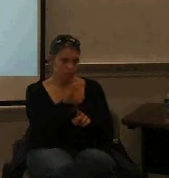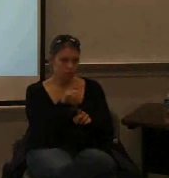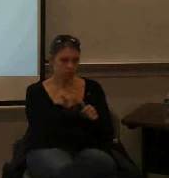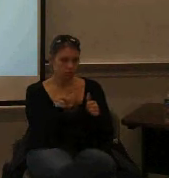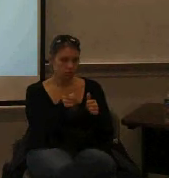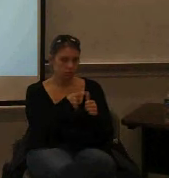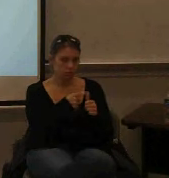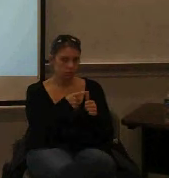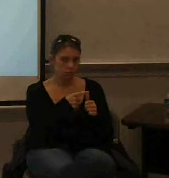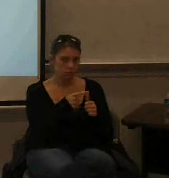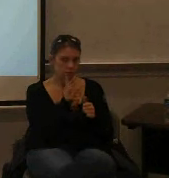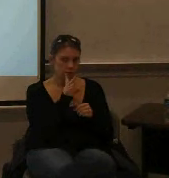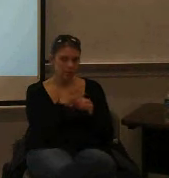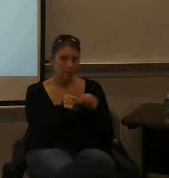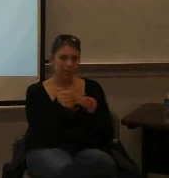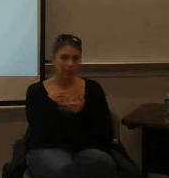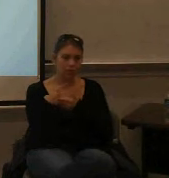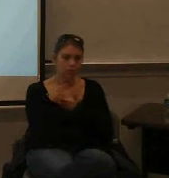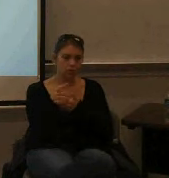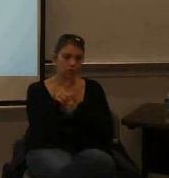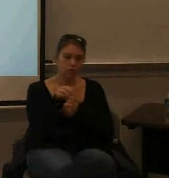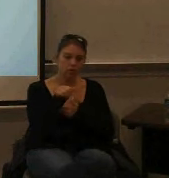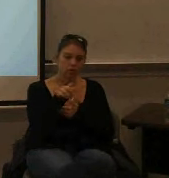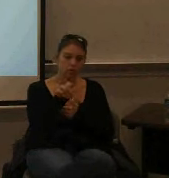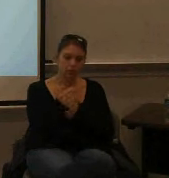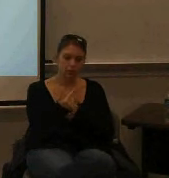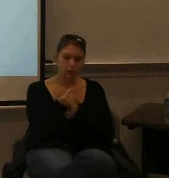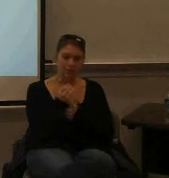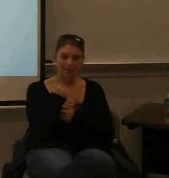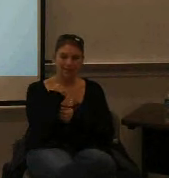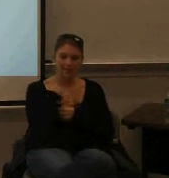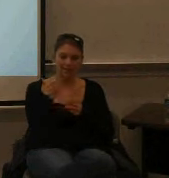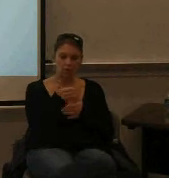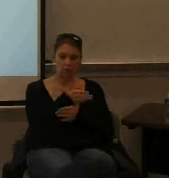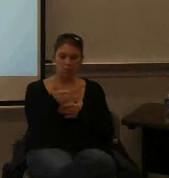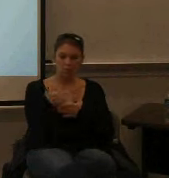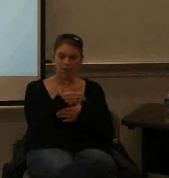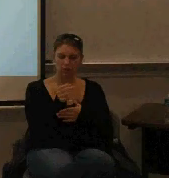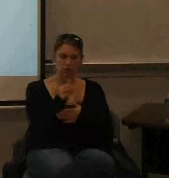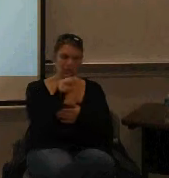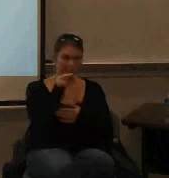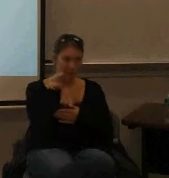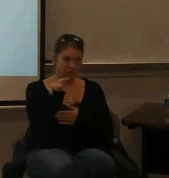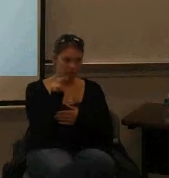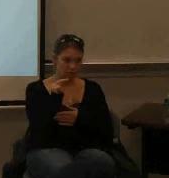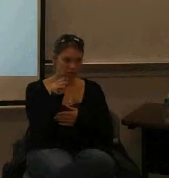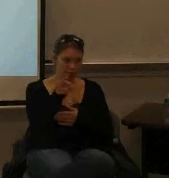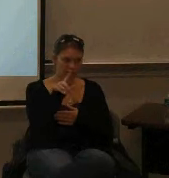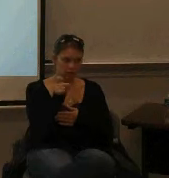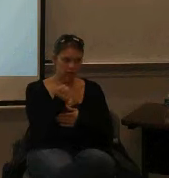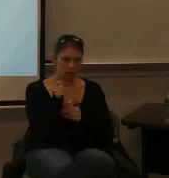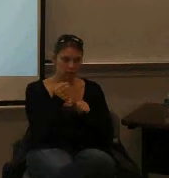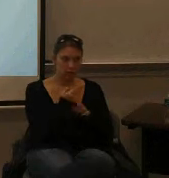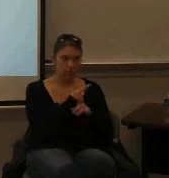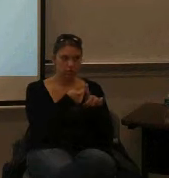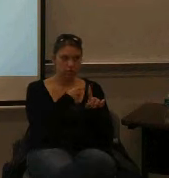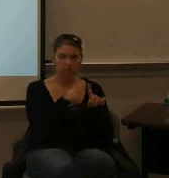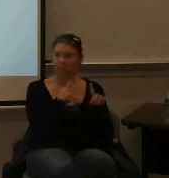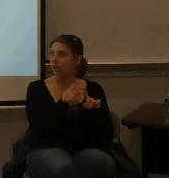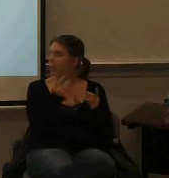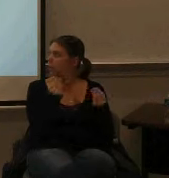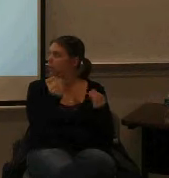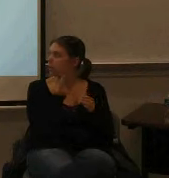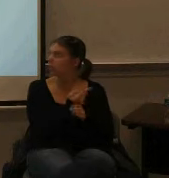first talking about external loading. And there's these ranges then of nitrogen flux that you can use from different land uses,